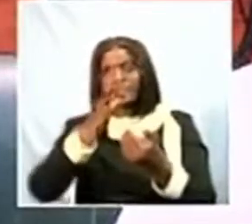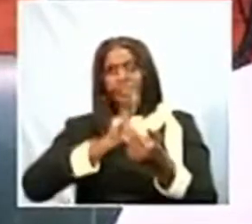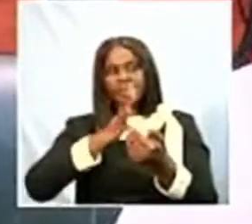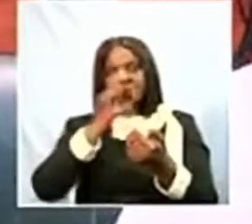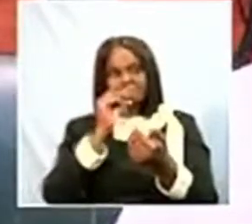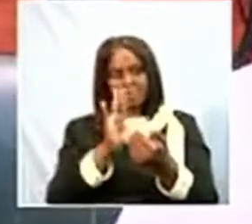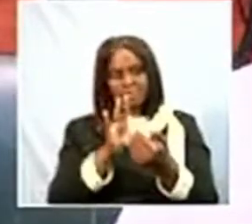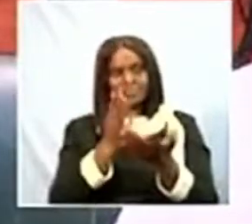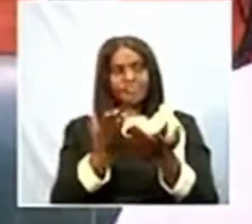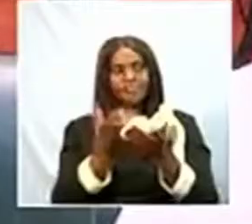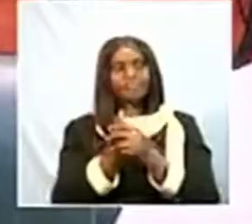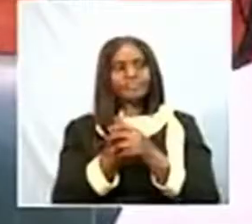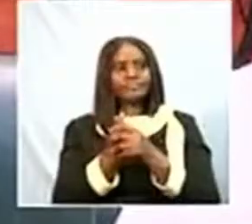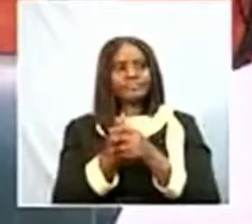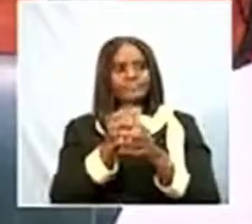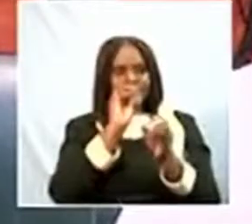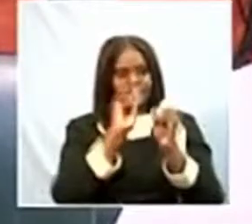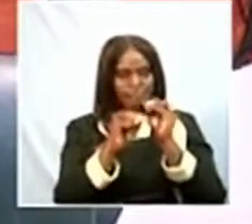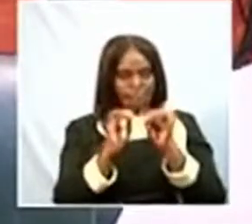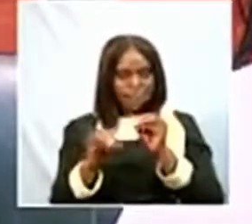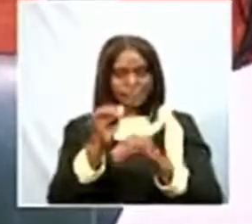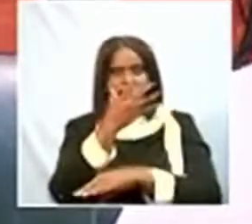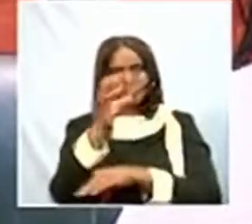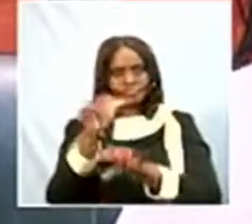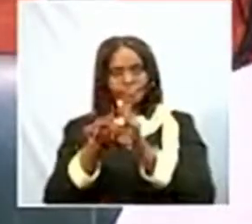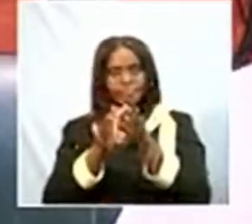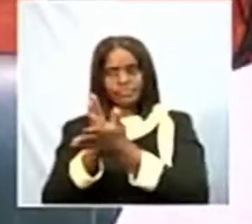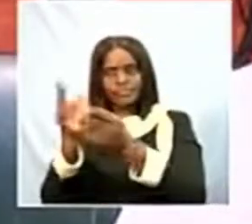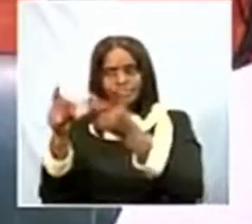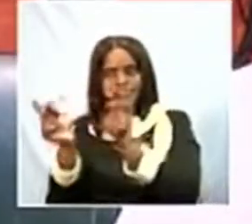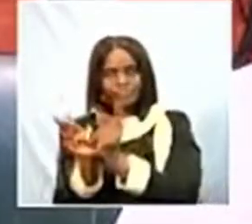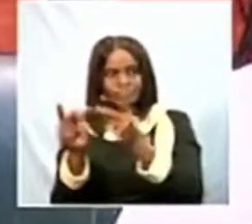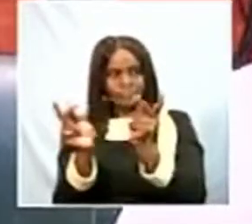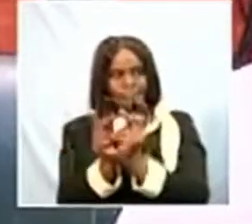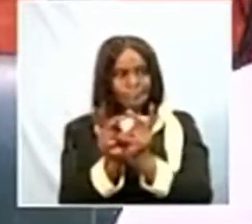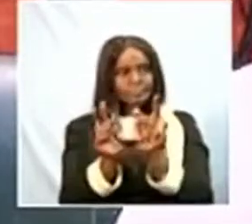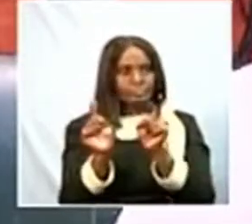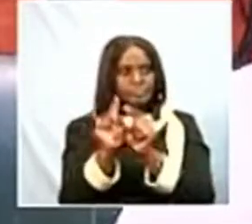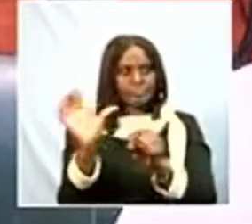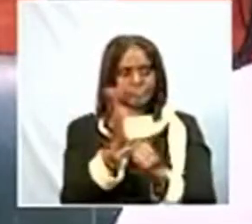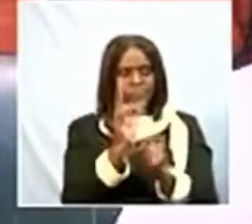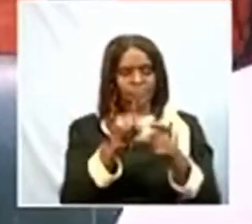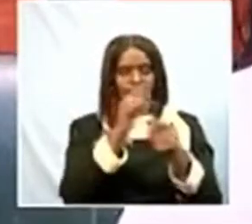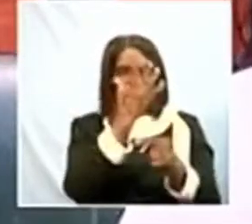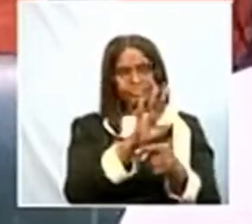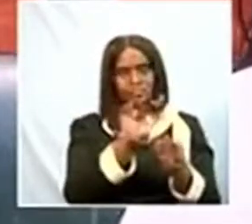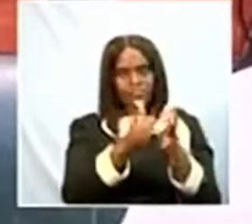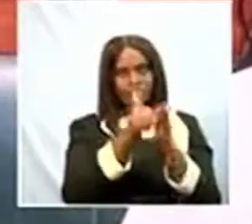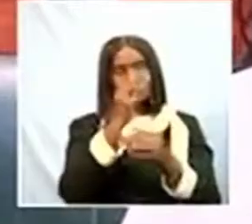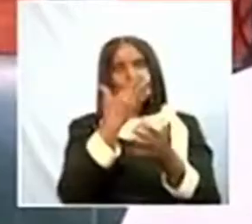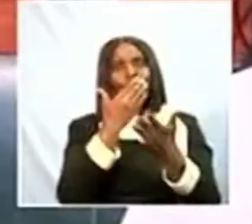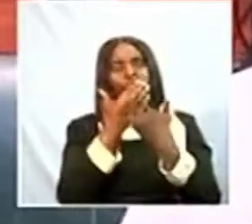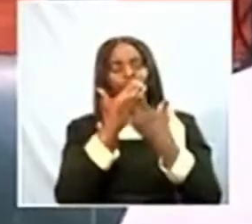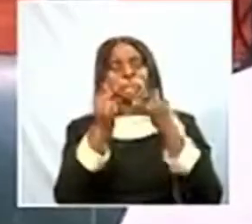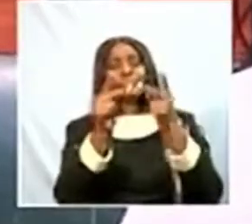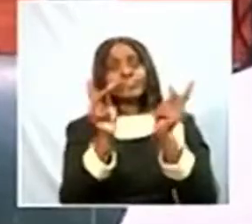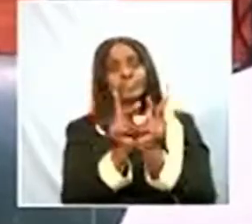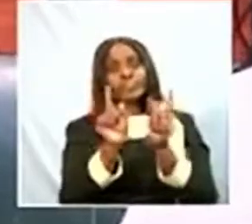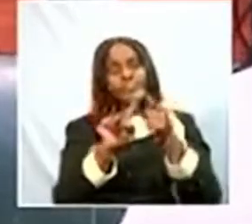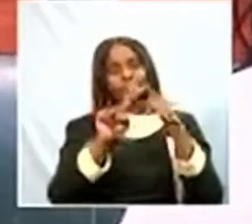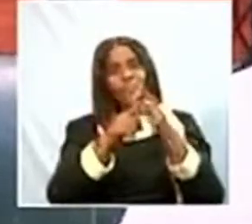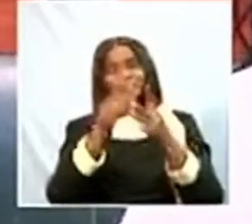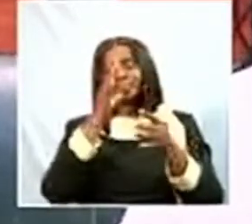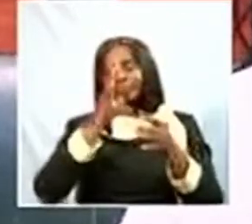Speaker, planting trees in the right places or giving land back to nature through rewilding is a good place to start, Madam